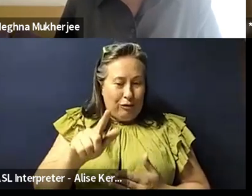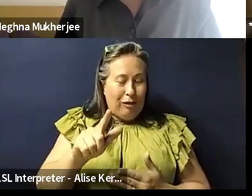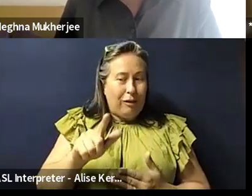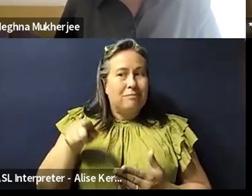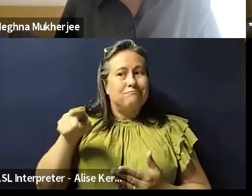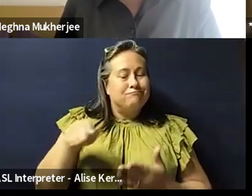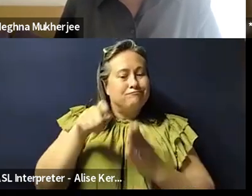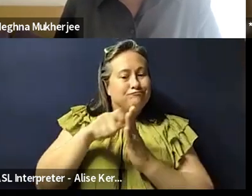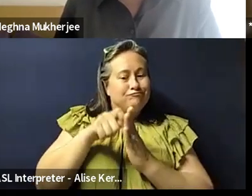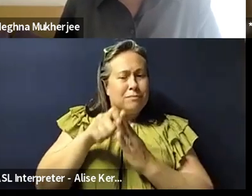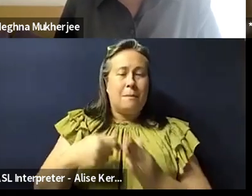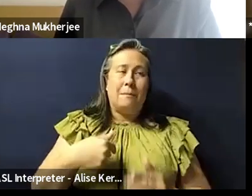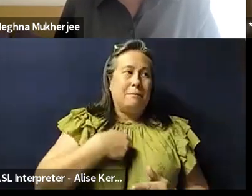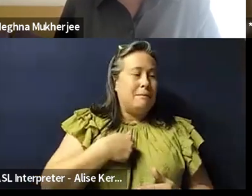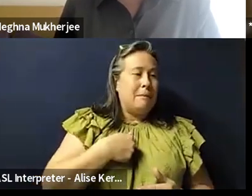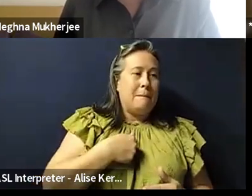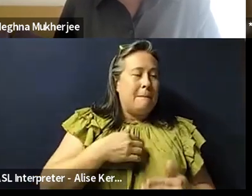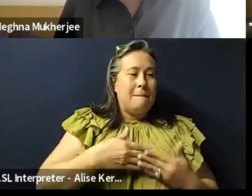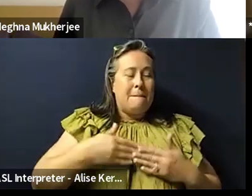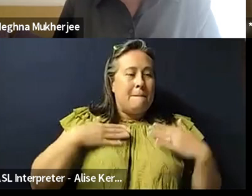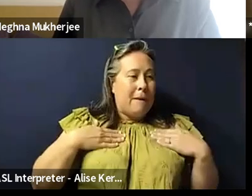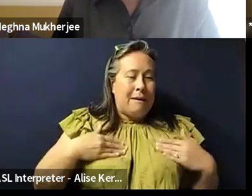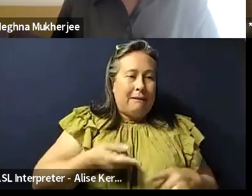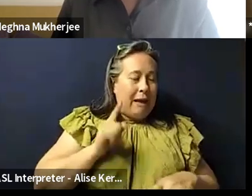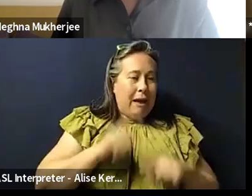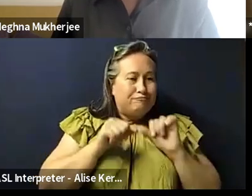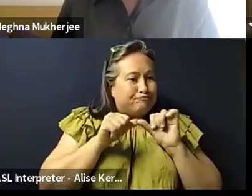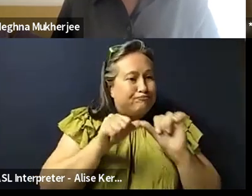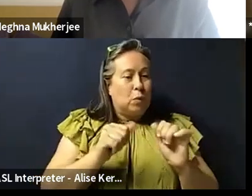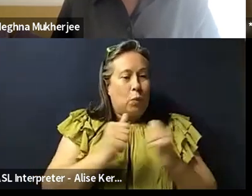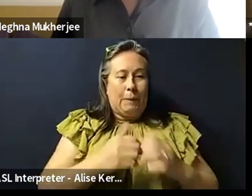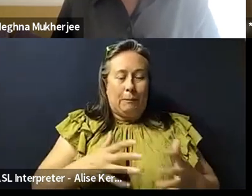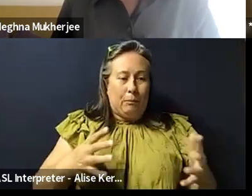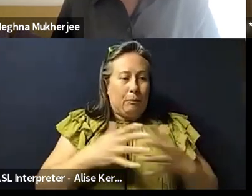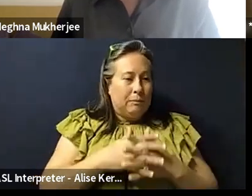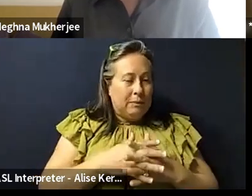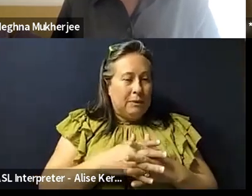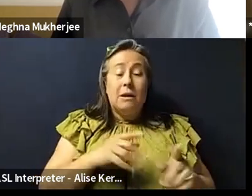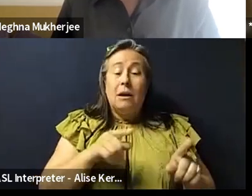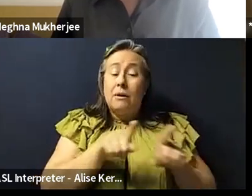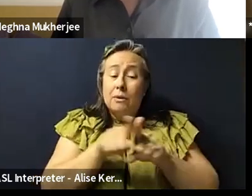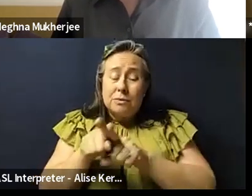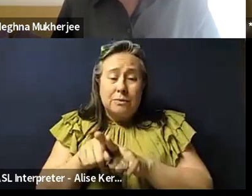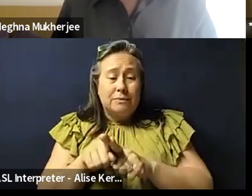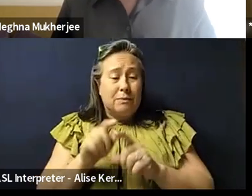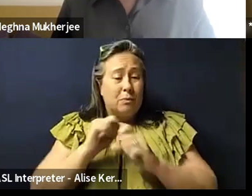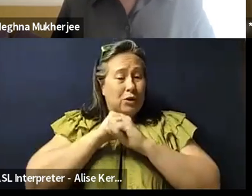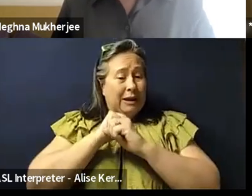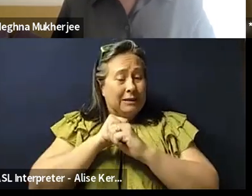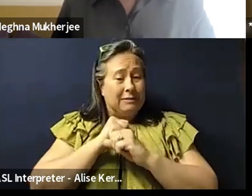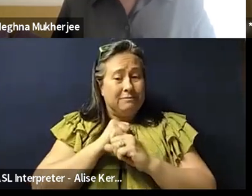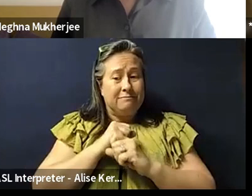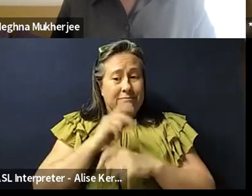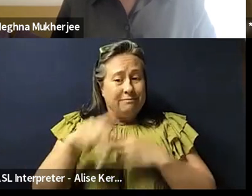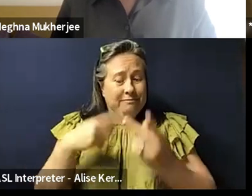like, my body wouldn't withstand a pregnancy. And it also is like being protected by, you know, it is also kind of the